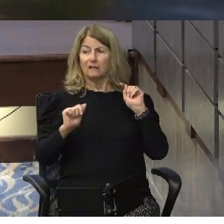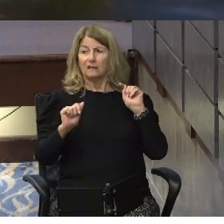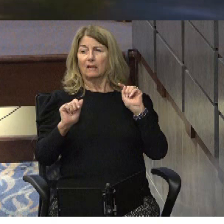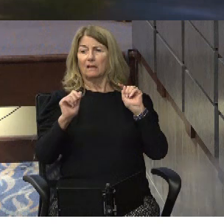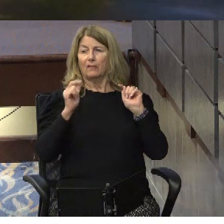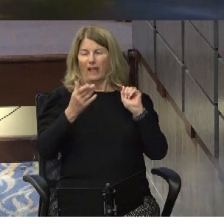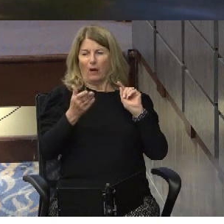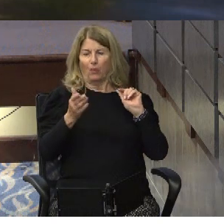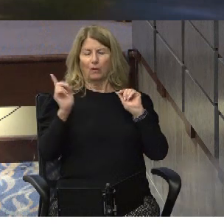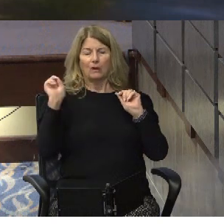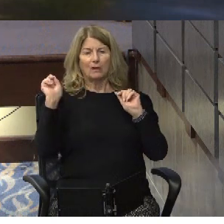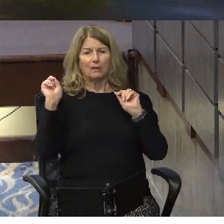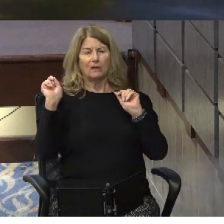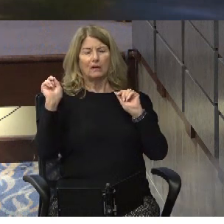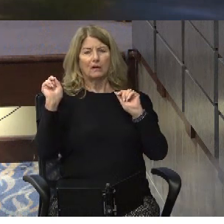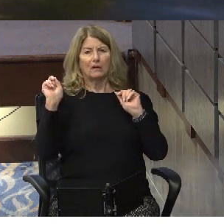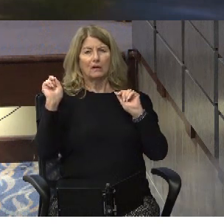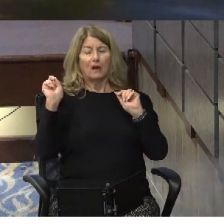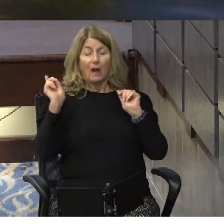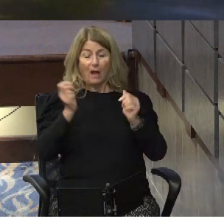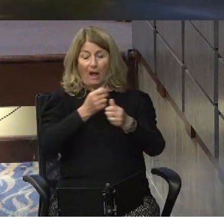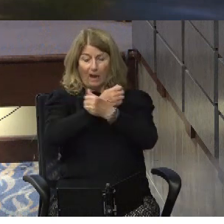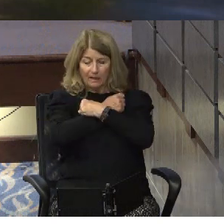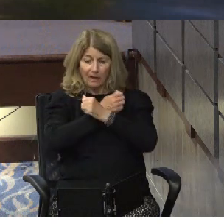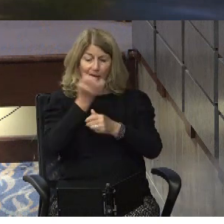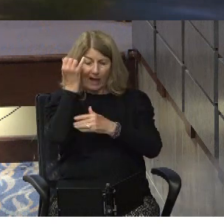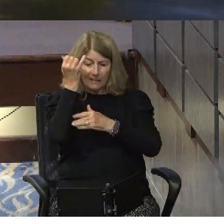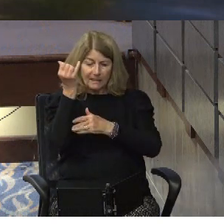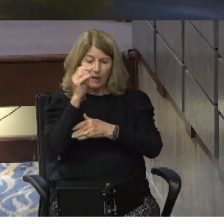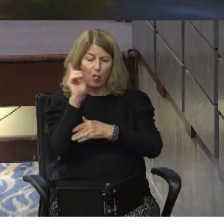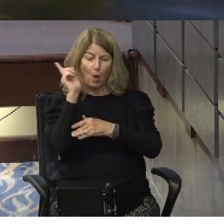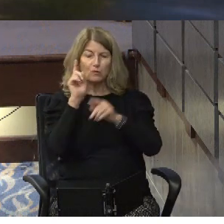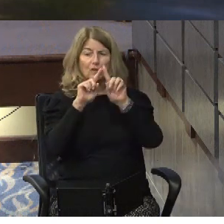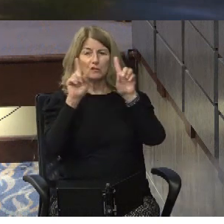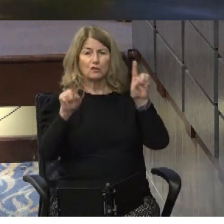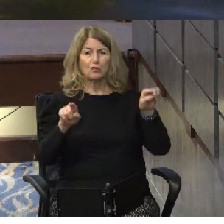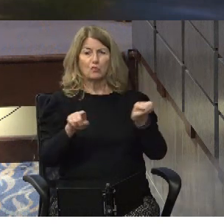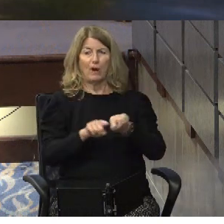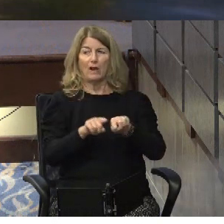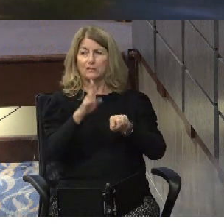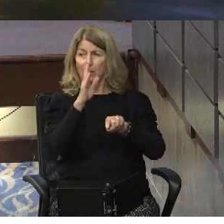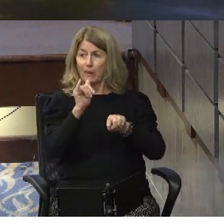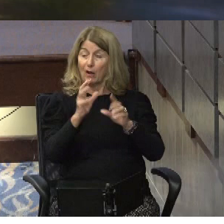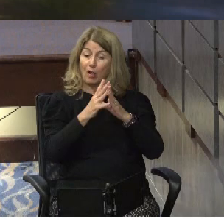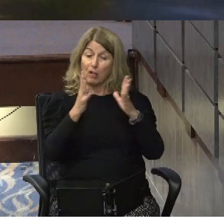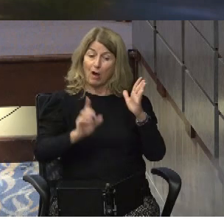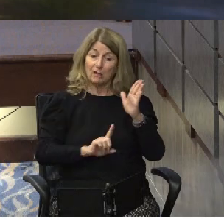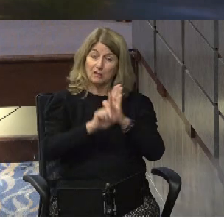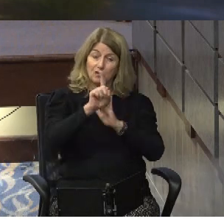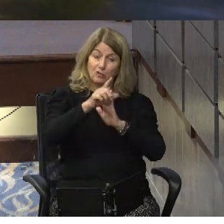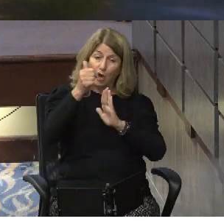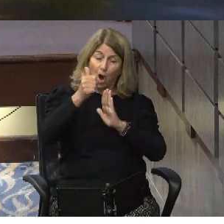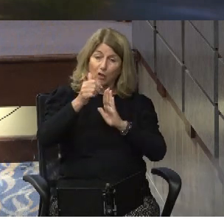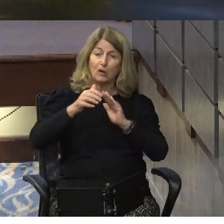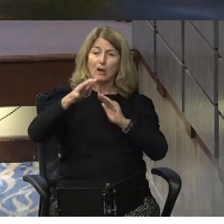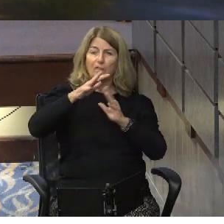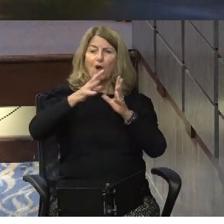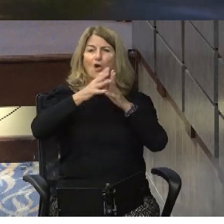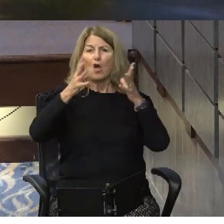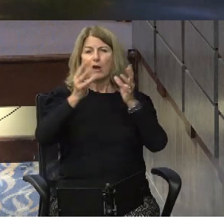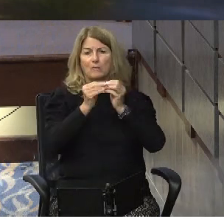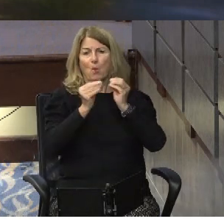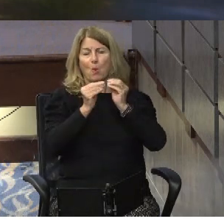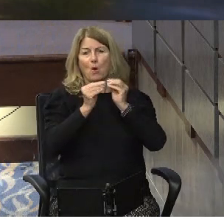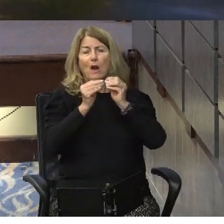is. Like I love the idea of those squares being much taller and covering much more space. I think that